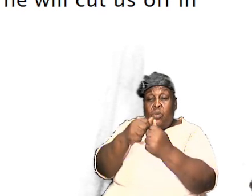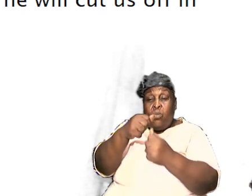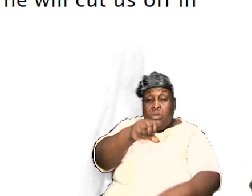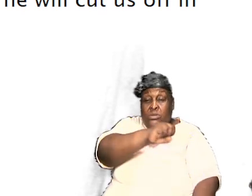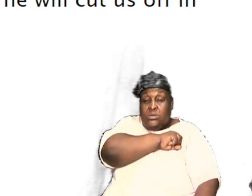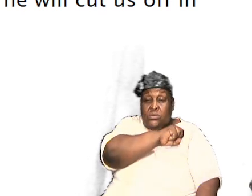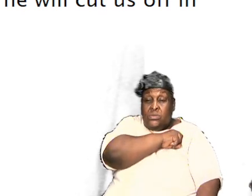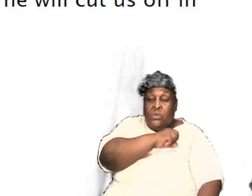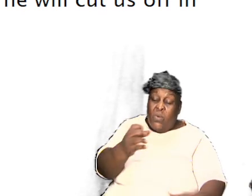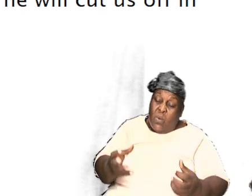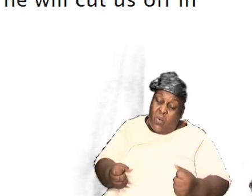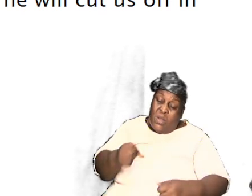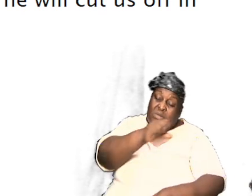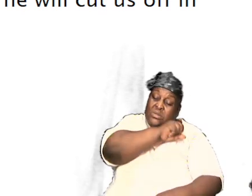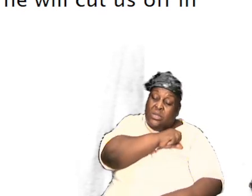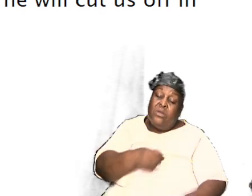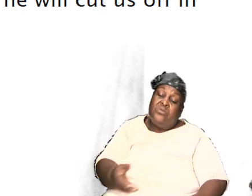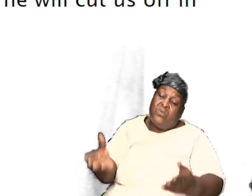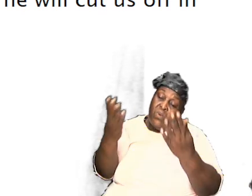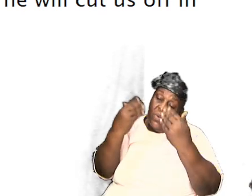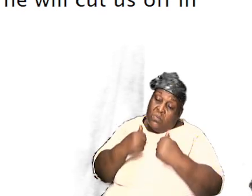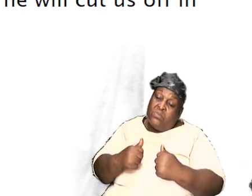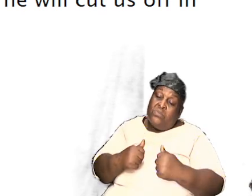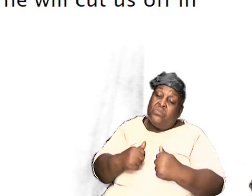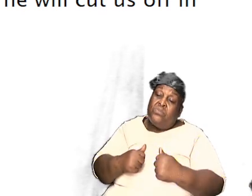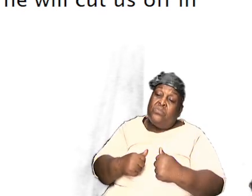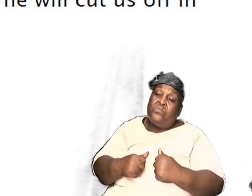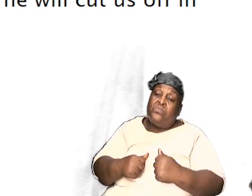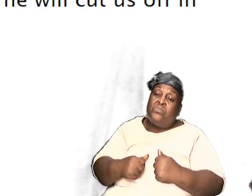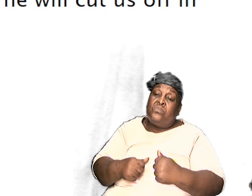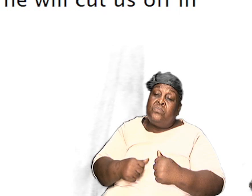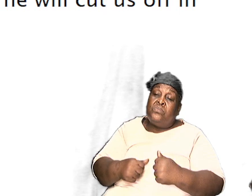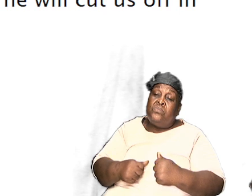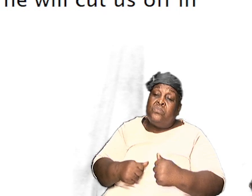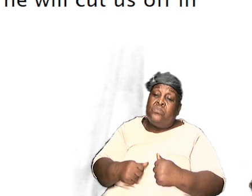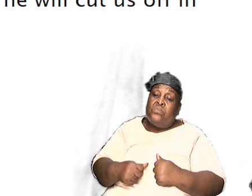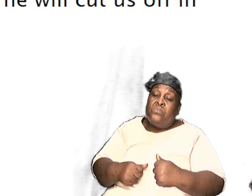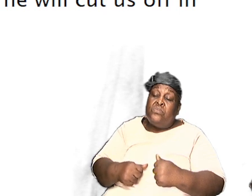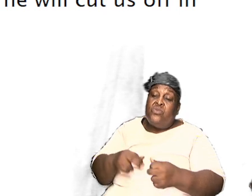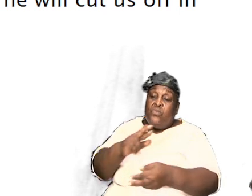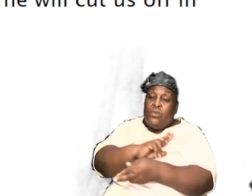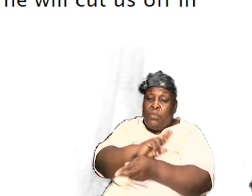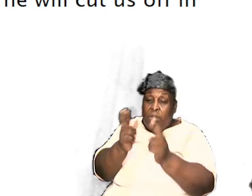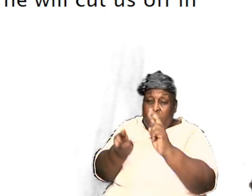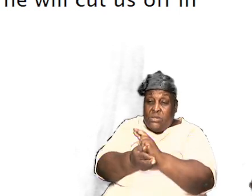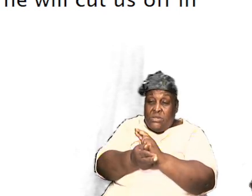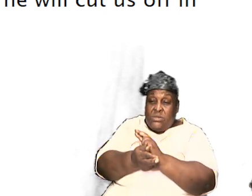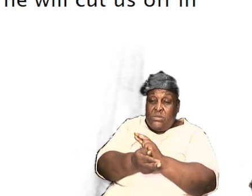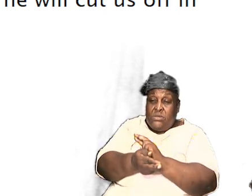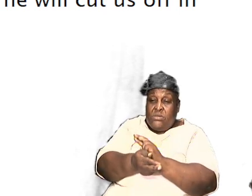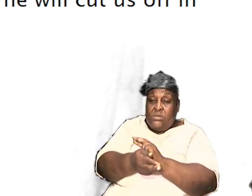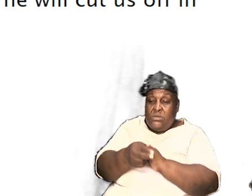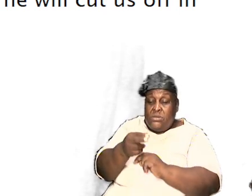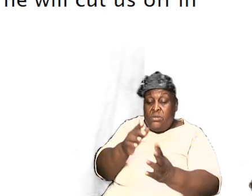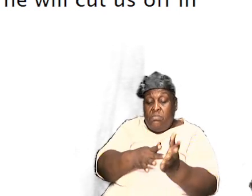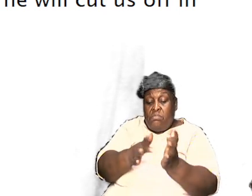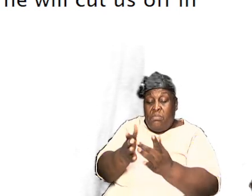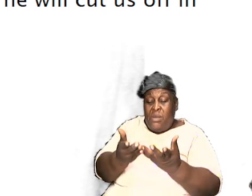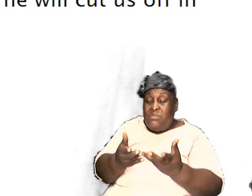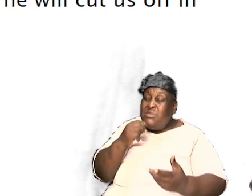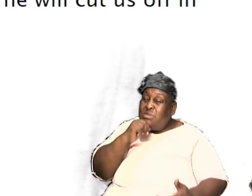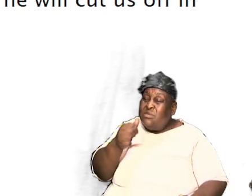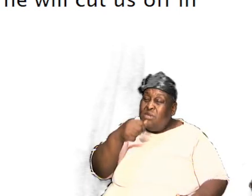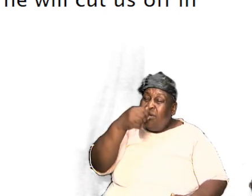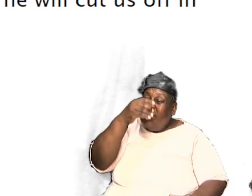to come to the point of repentance. Remember, the Bible says that is not his will that any should